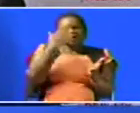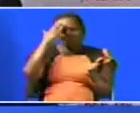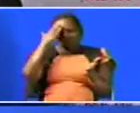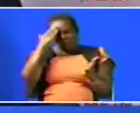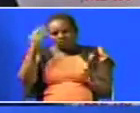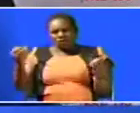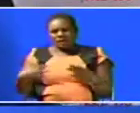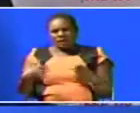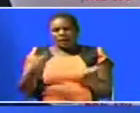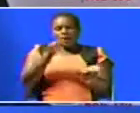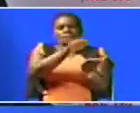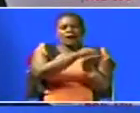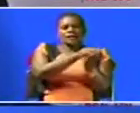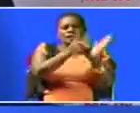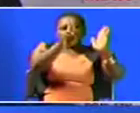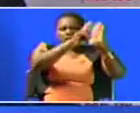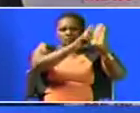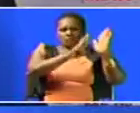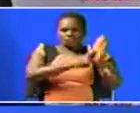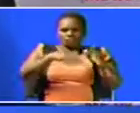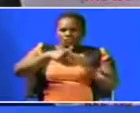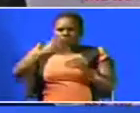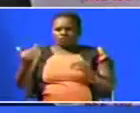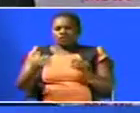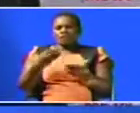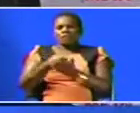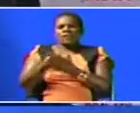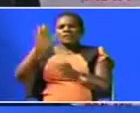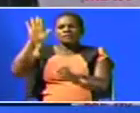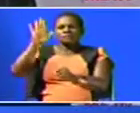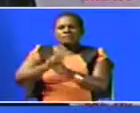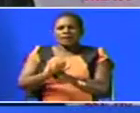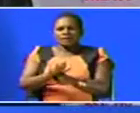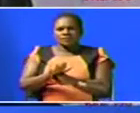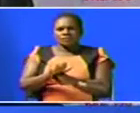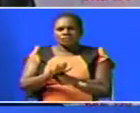the banking regulations. Withdrawal of huge amounts of money to pay for